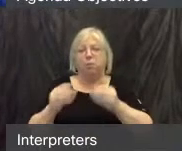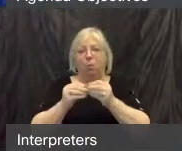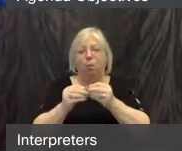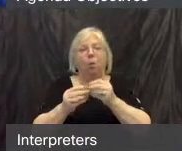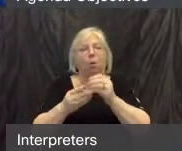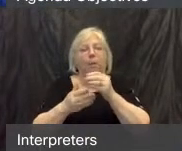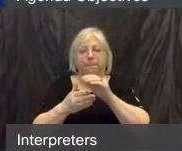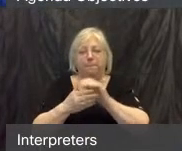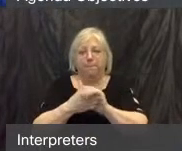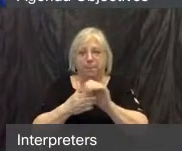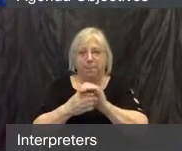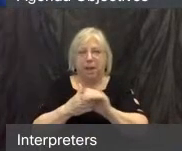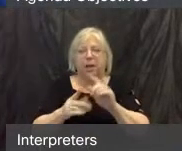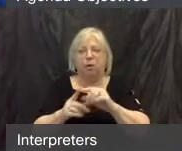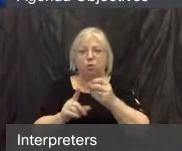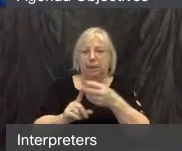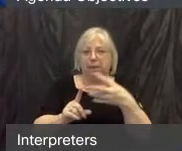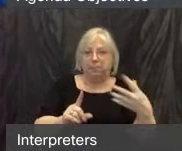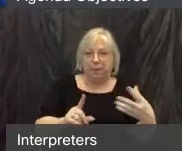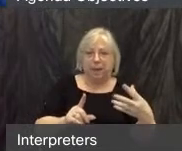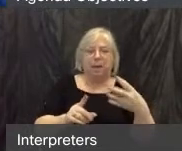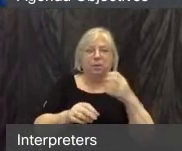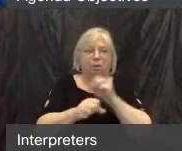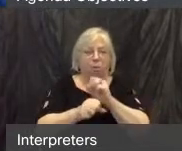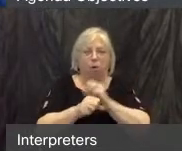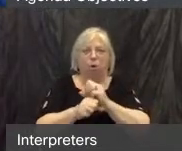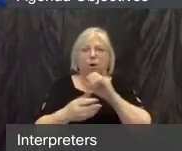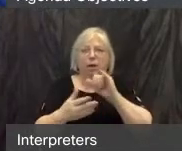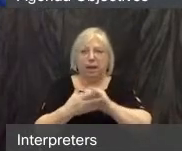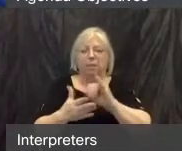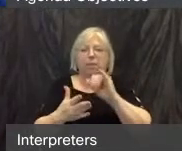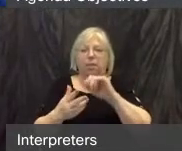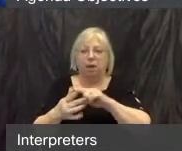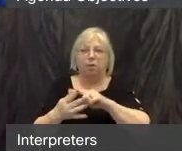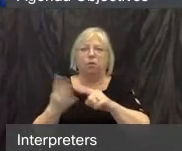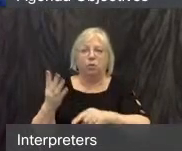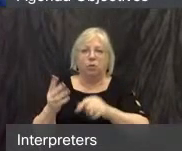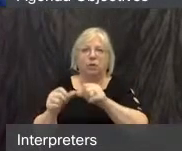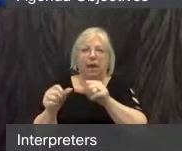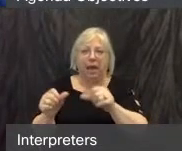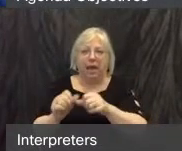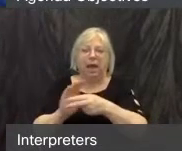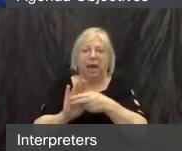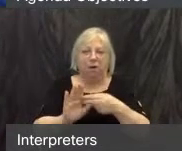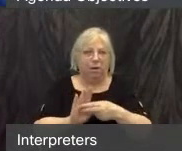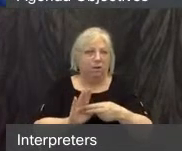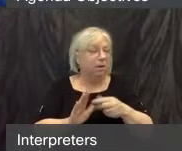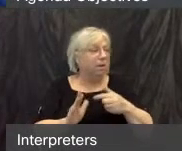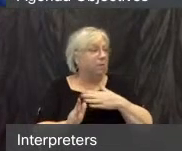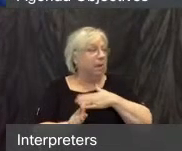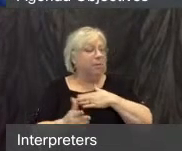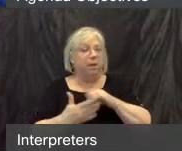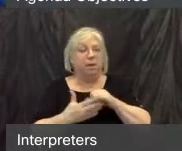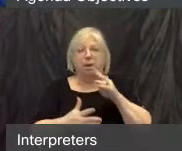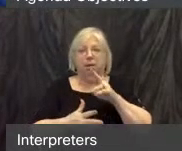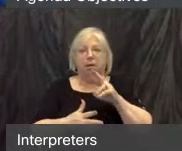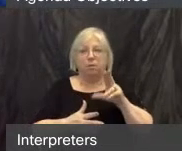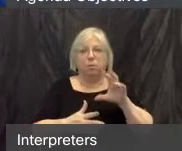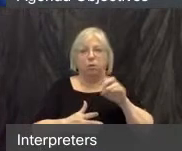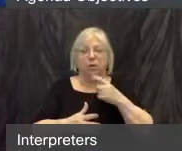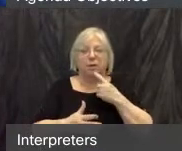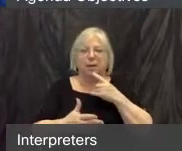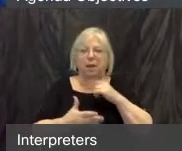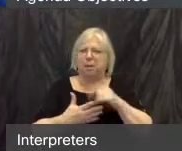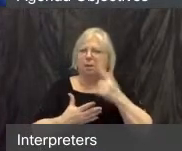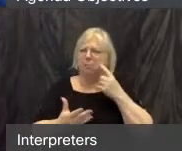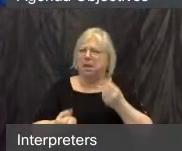and expand that work. And I think that's the biggest challenge we're having right now with that, because I'm glad Bruce said that, because a lot of people are all